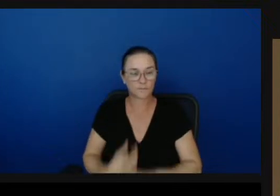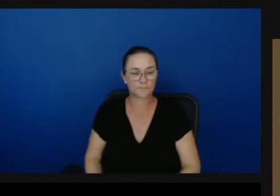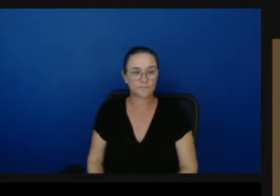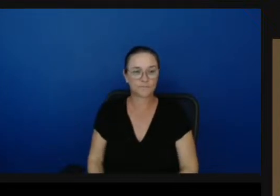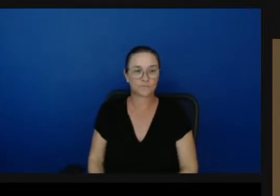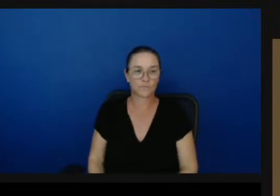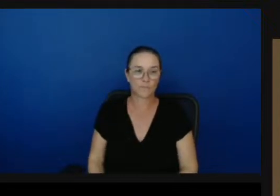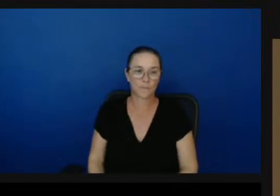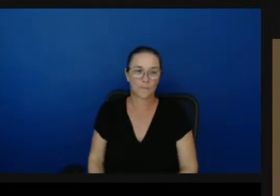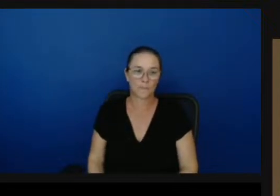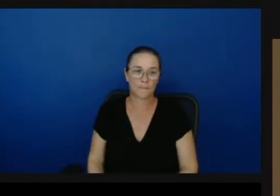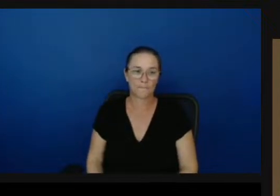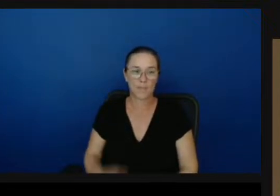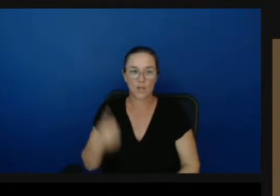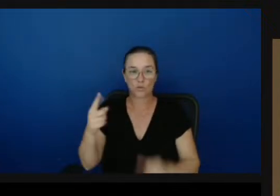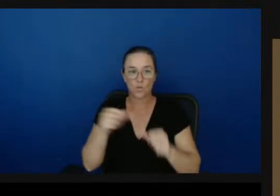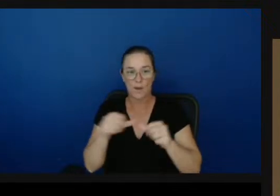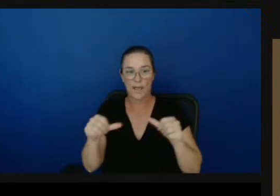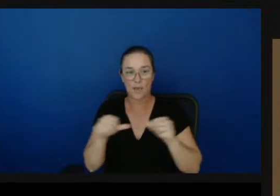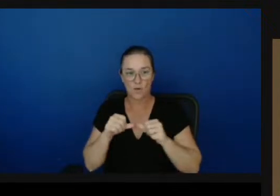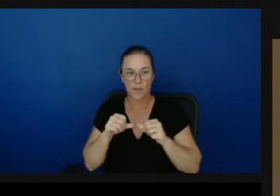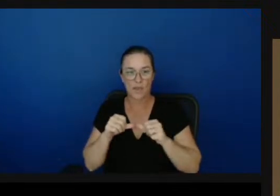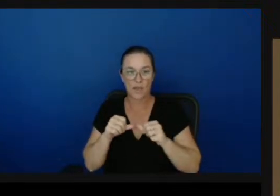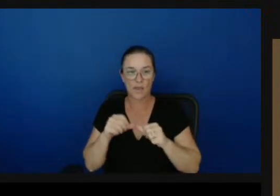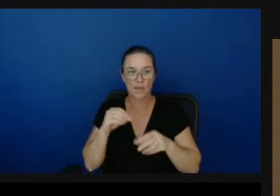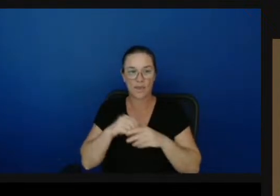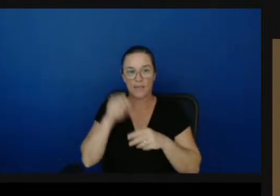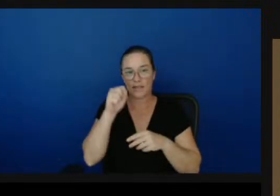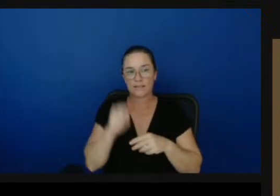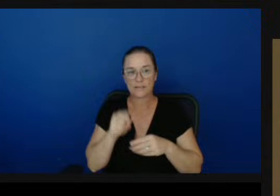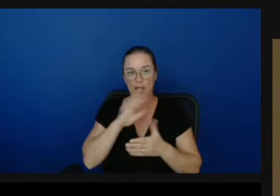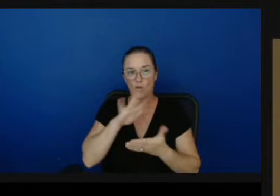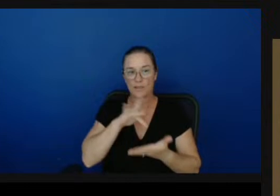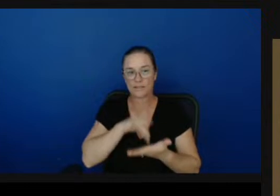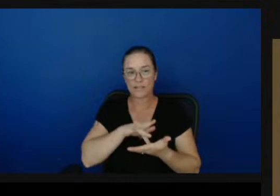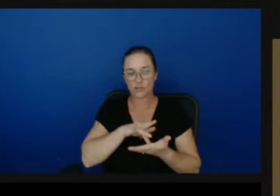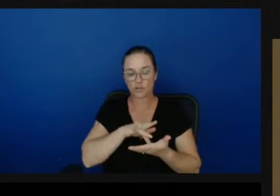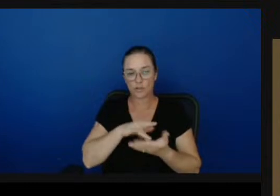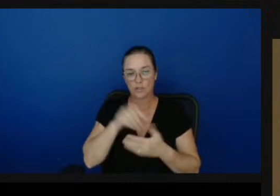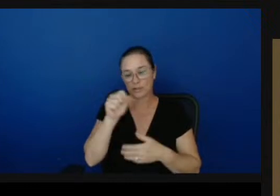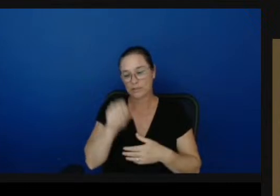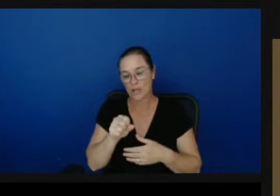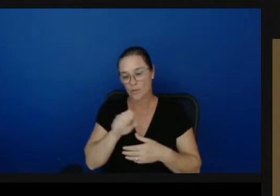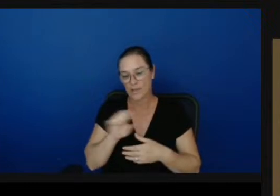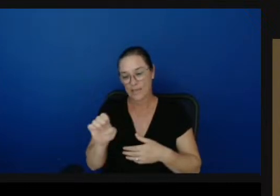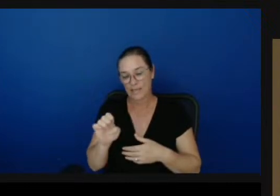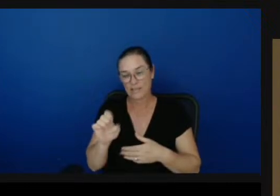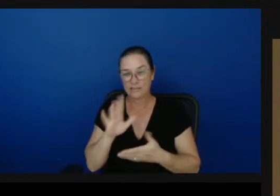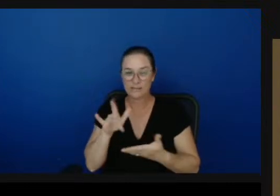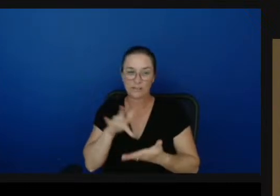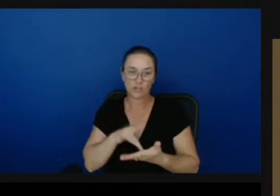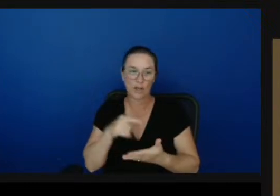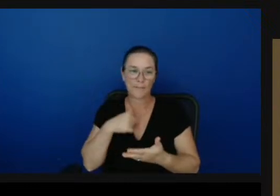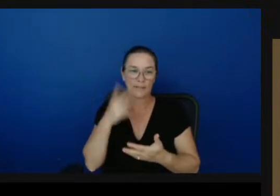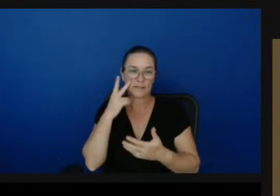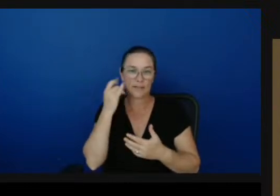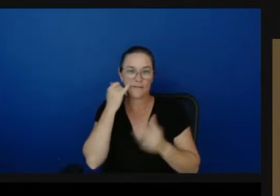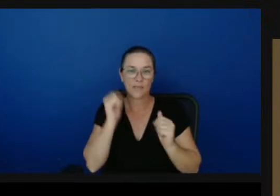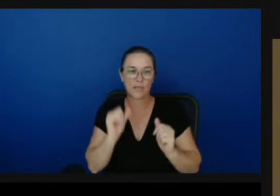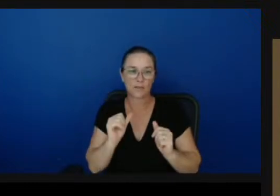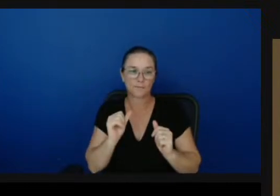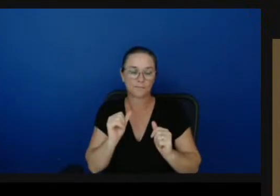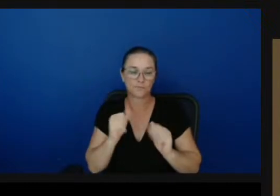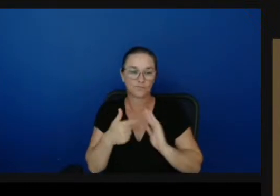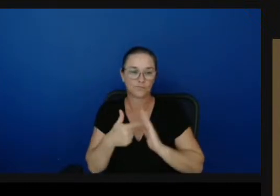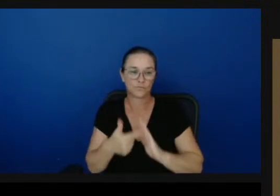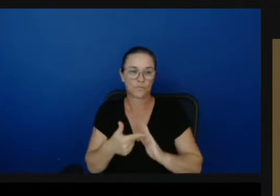So it's the one section, right? That one section in the south center, or maybe southeastern center. That's the section. So let me see if I can. And I mentioned that